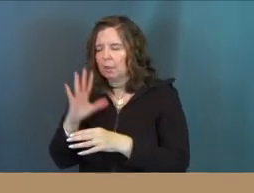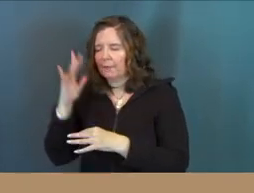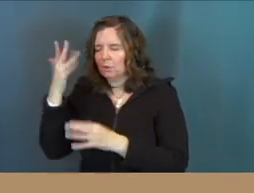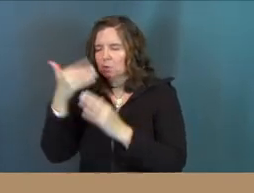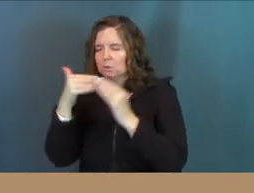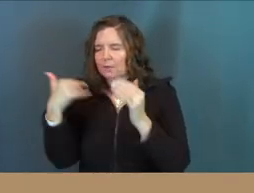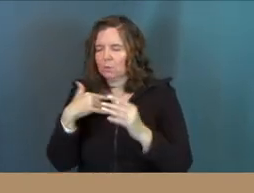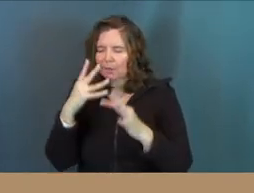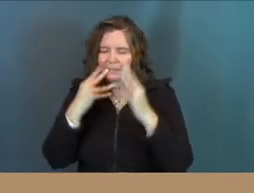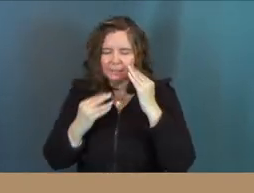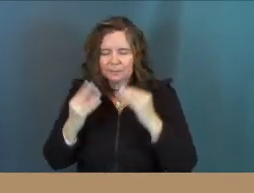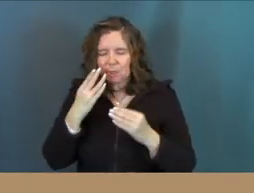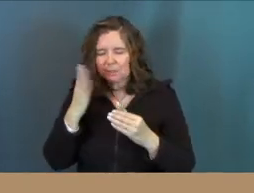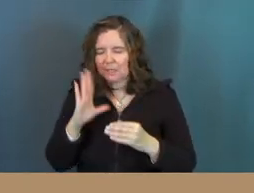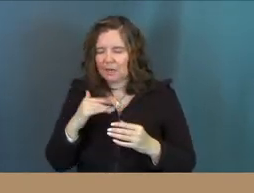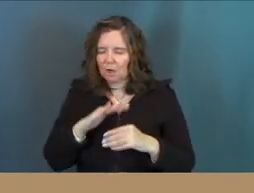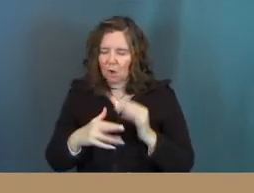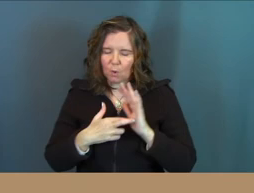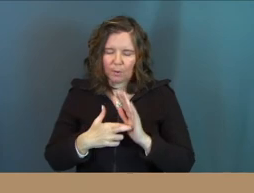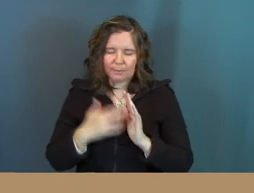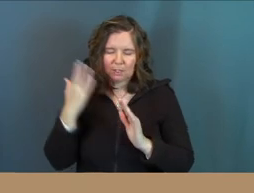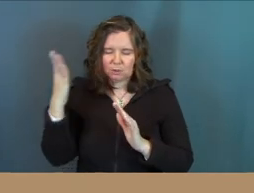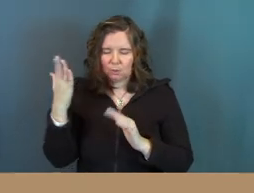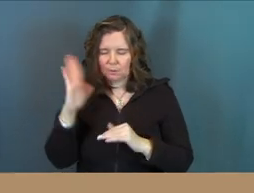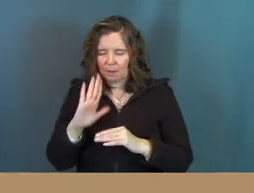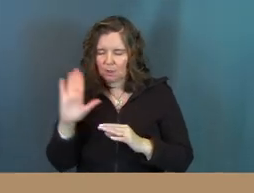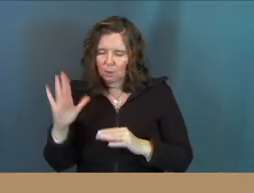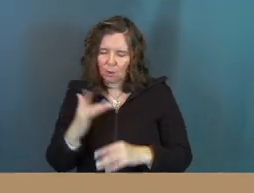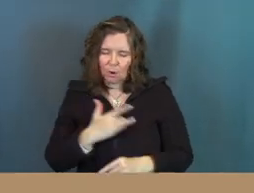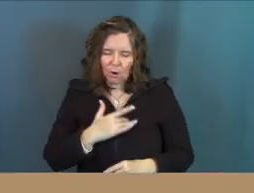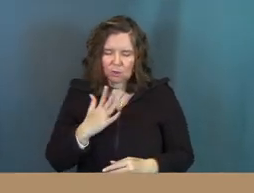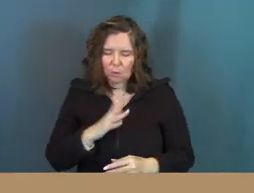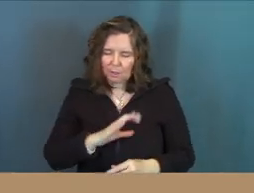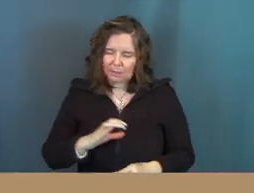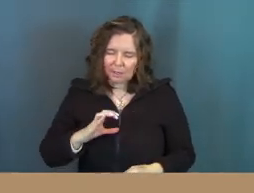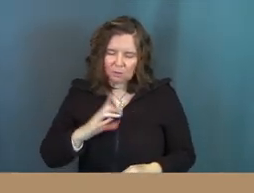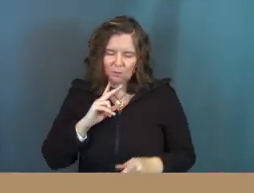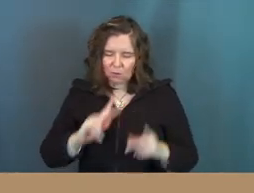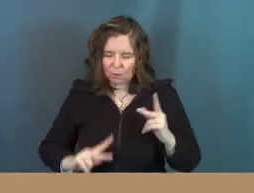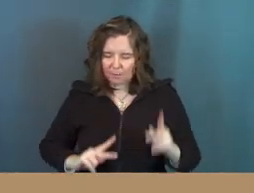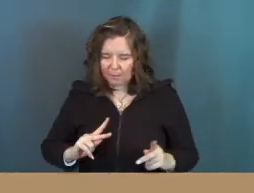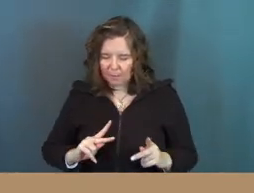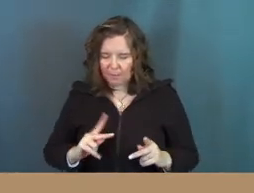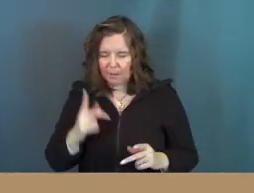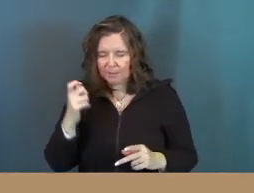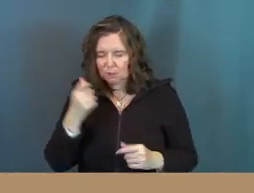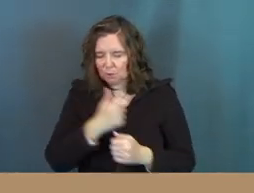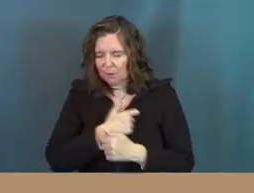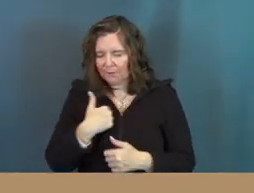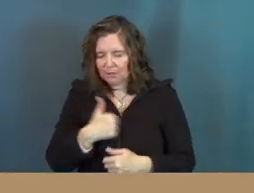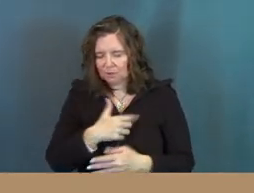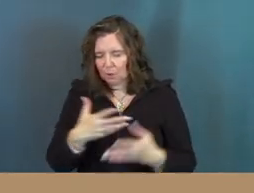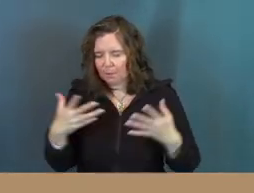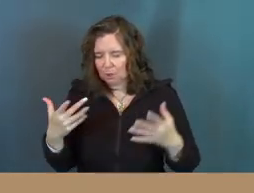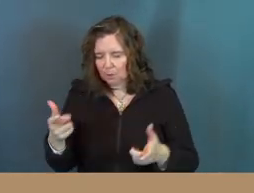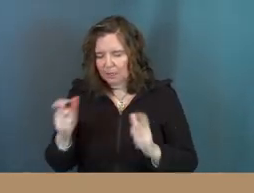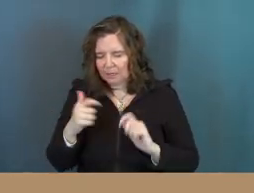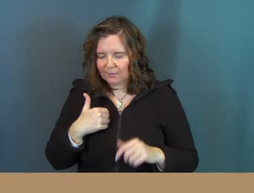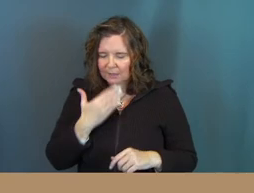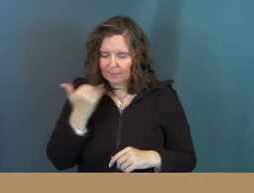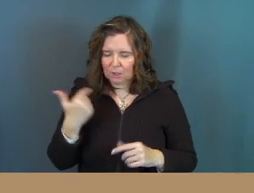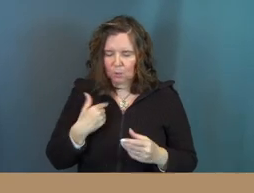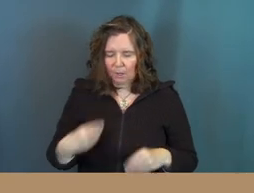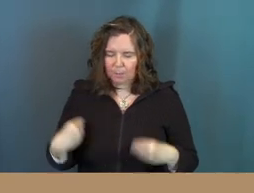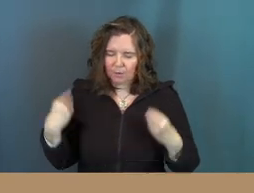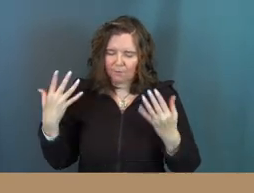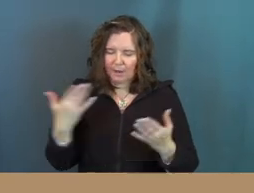future heaven that we get to experience, God, it all represents you, God. It represents your heart, your character for your people, God, because you love us so much that you want to give us the best.